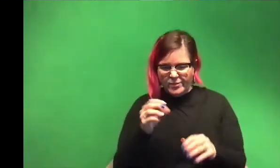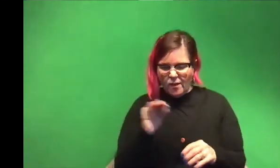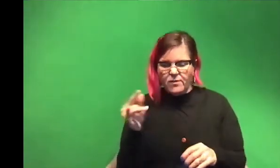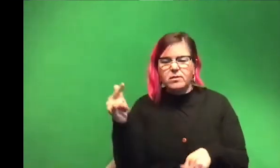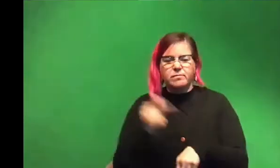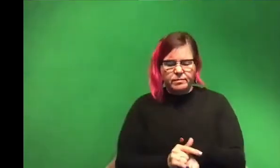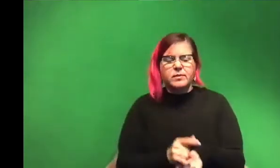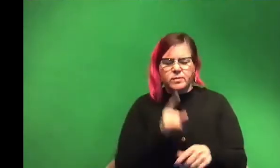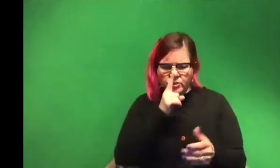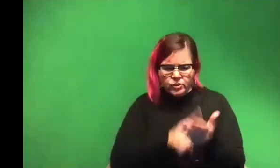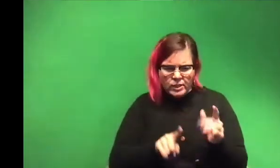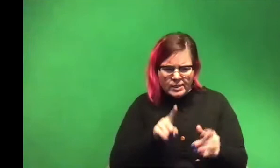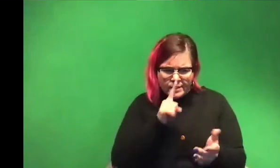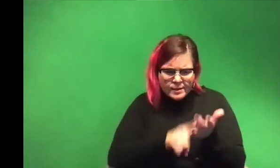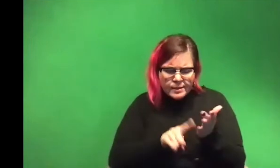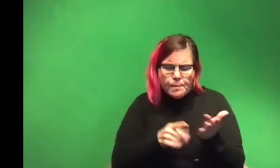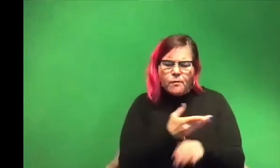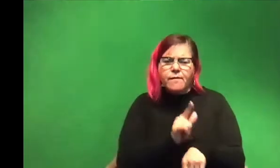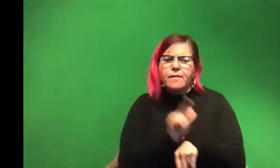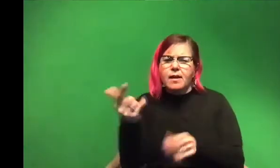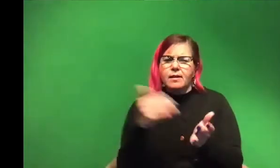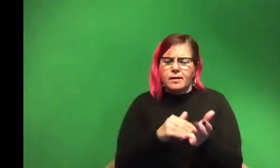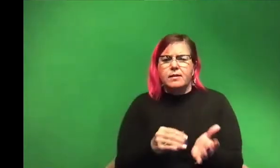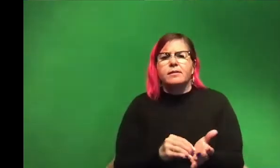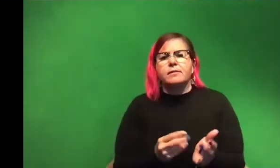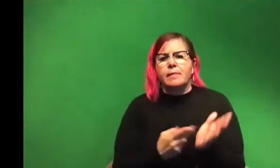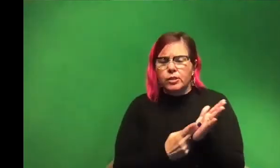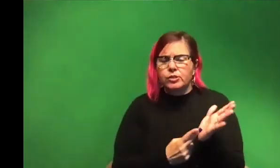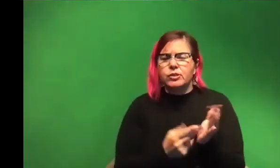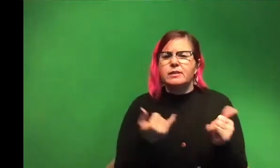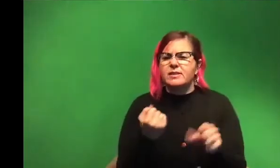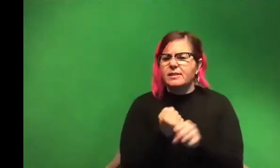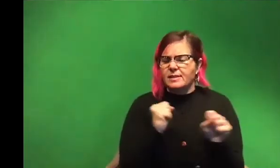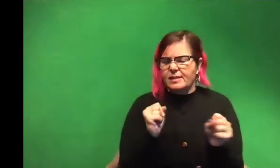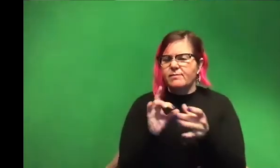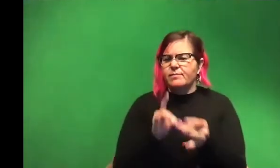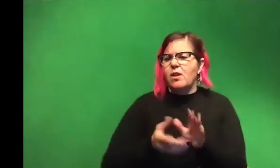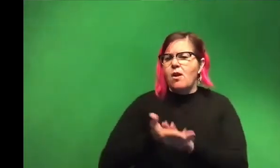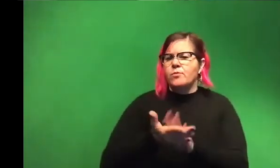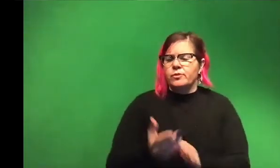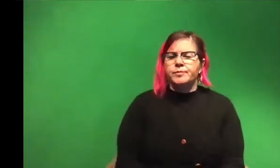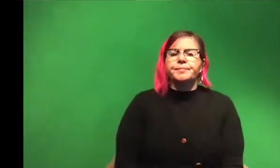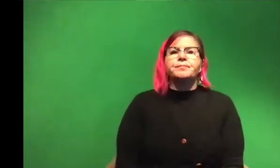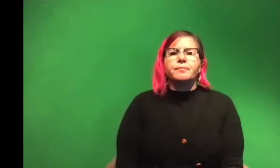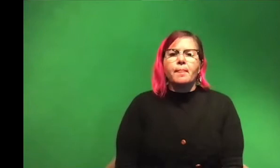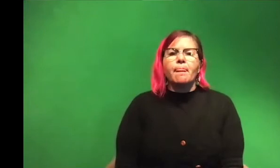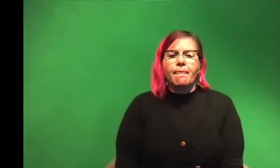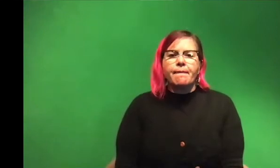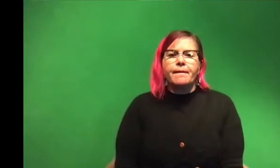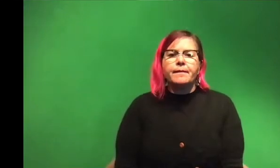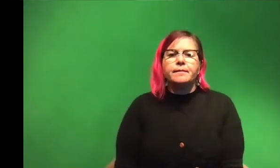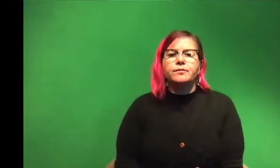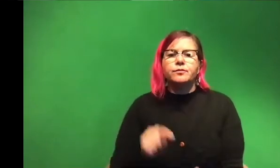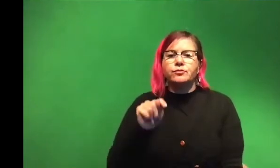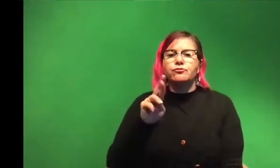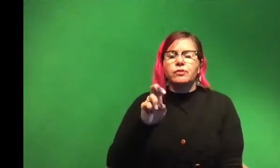and we check it out before we fly it. That way we ensure that it's still safe in terms of operations. Very cool. Trey, age 10,